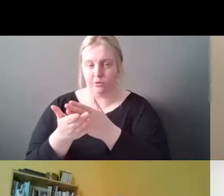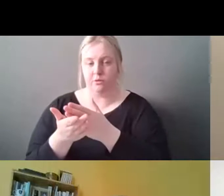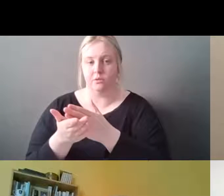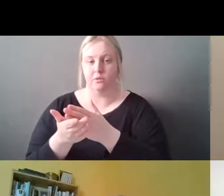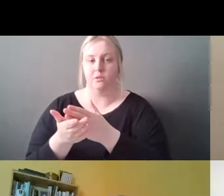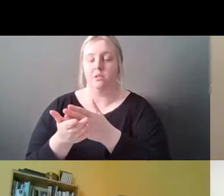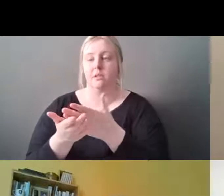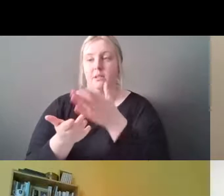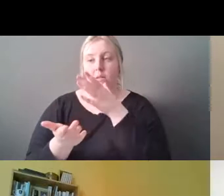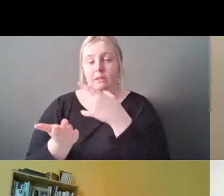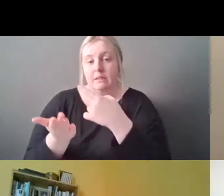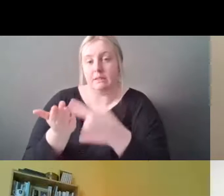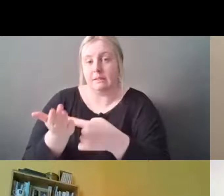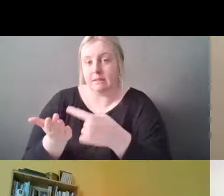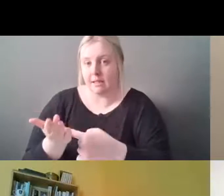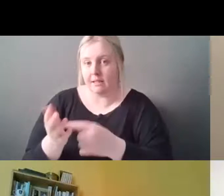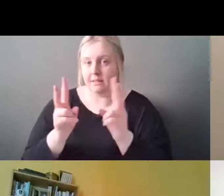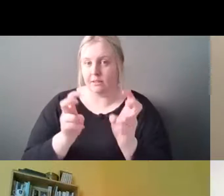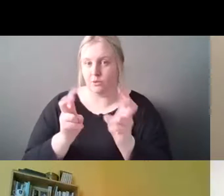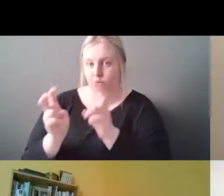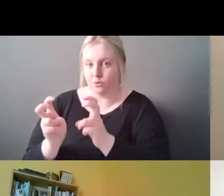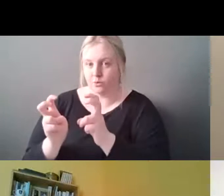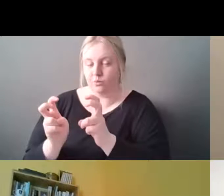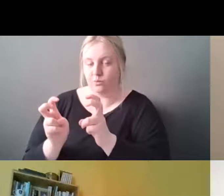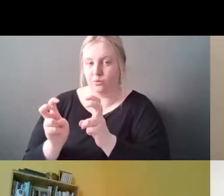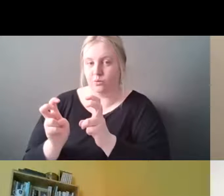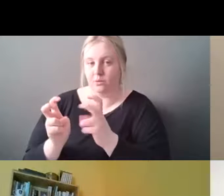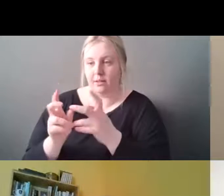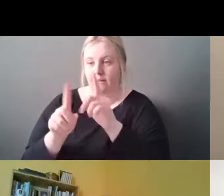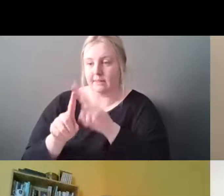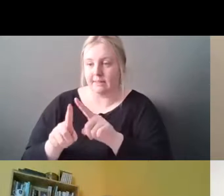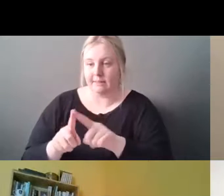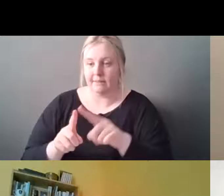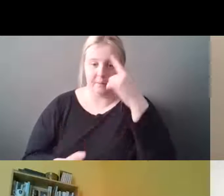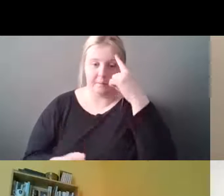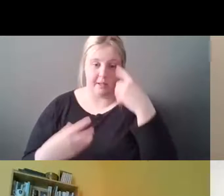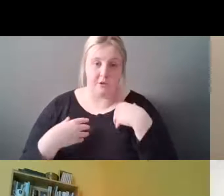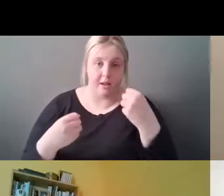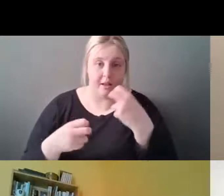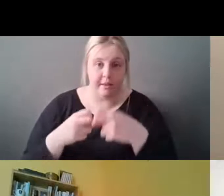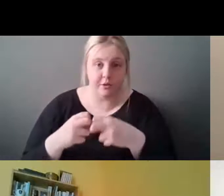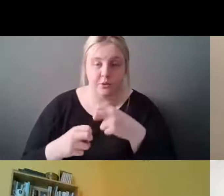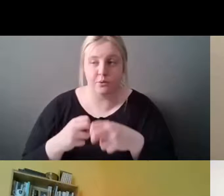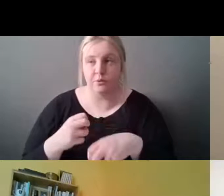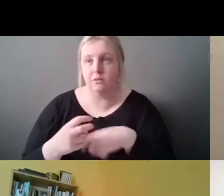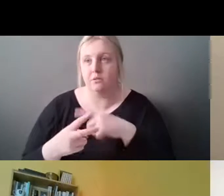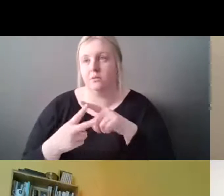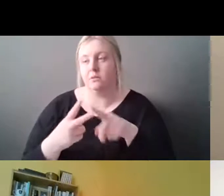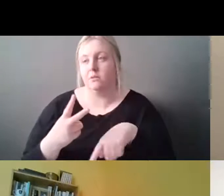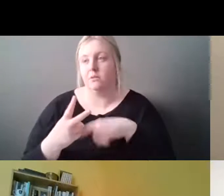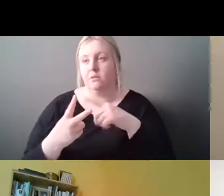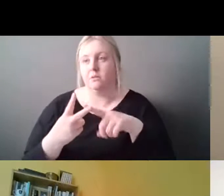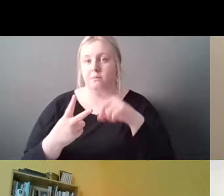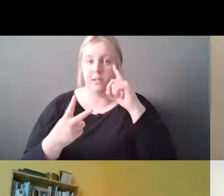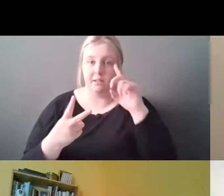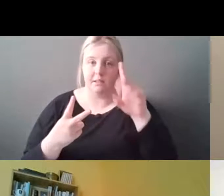the issue of different mental health issues and cognitive